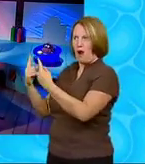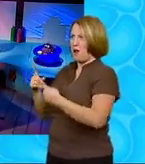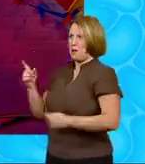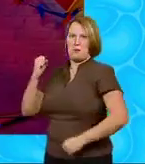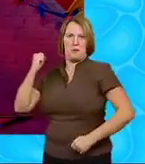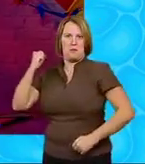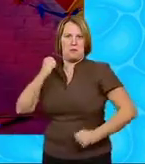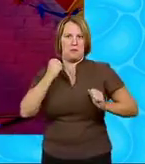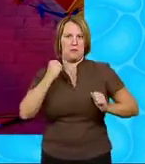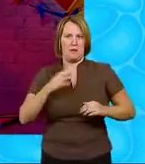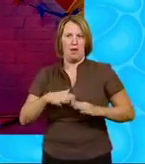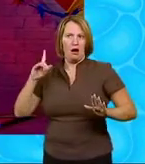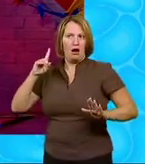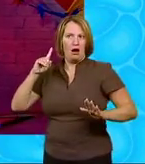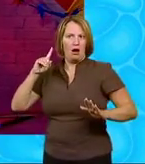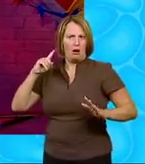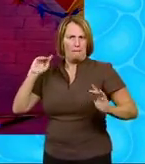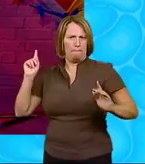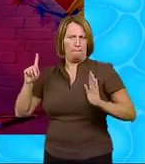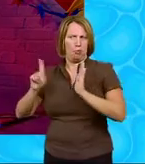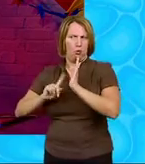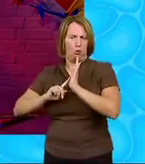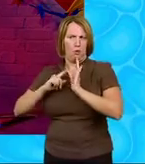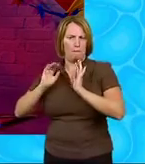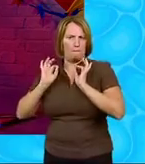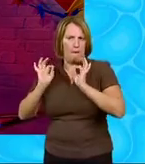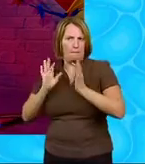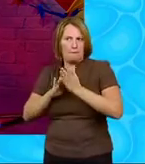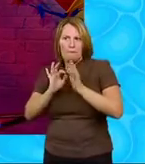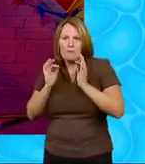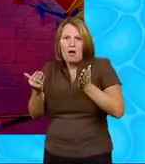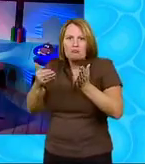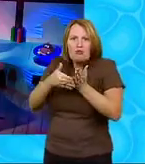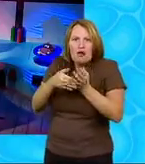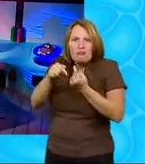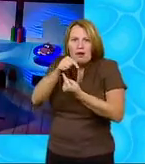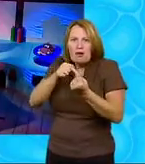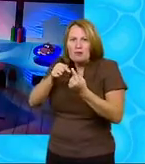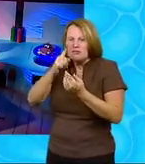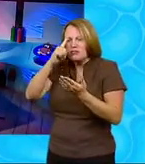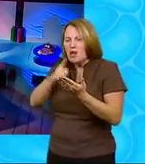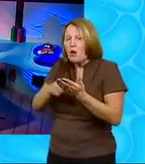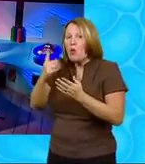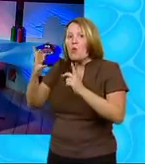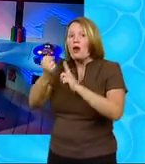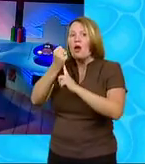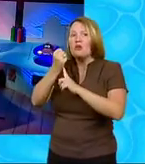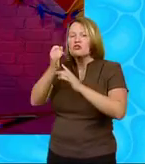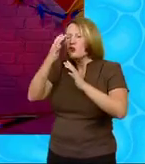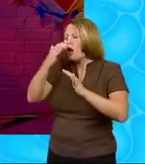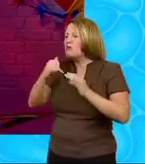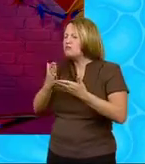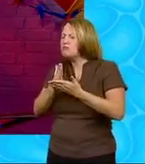Yay! And I'm just hearing that we can have a bonus round. We can have a bonus round and this will decide the winner of Shadow of